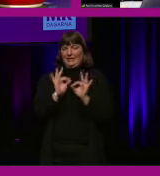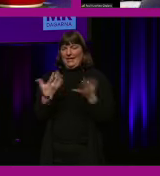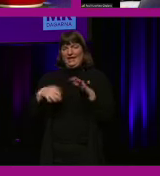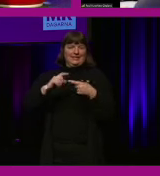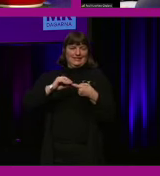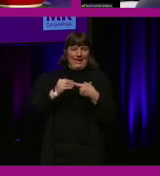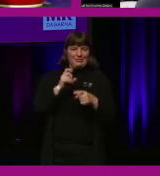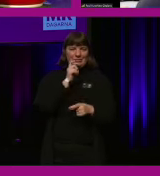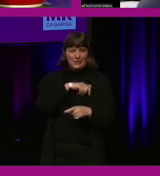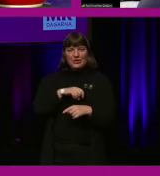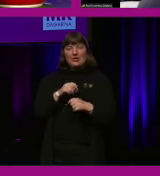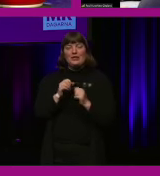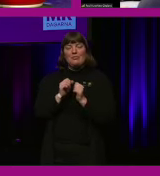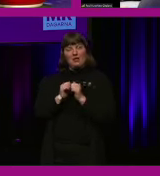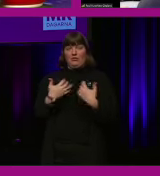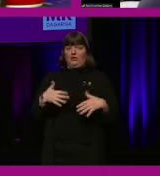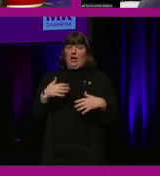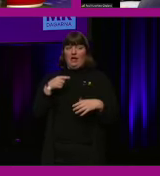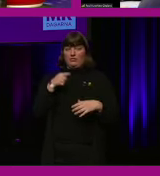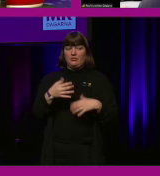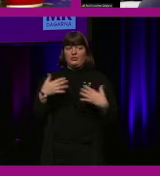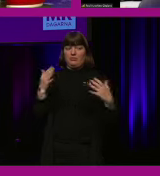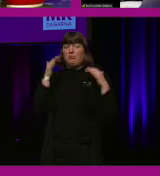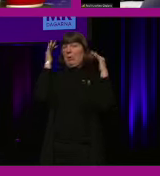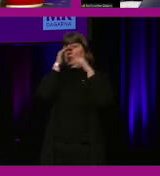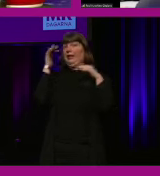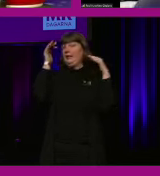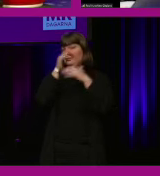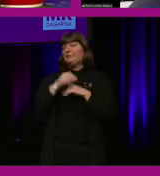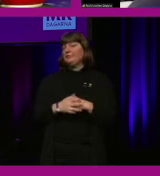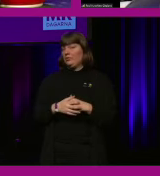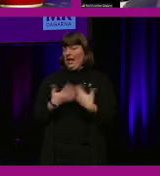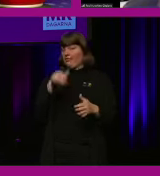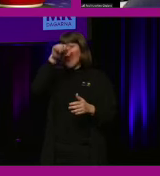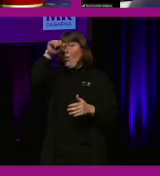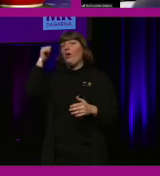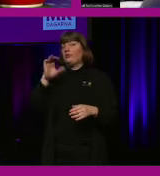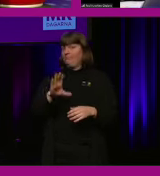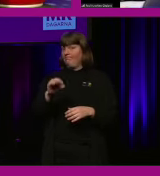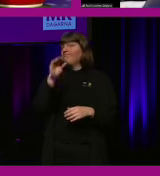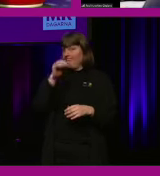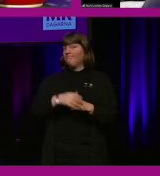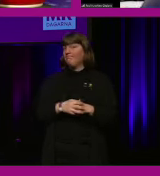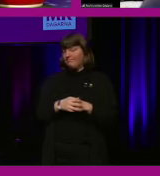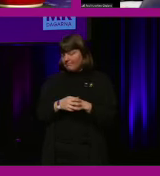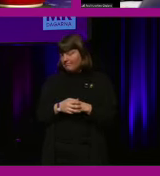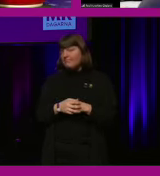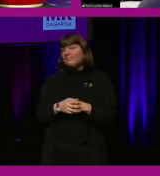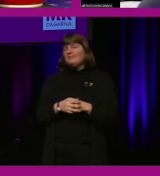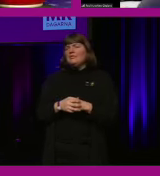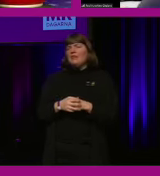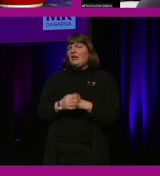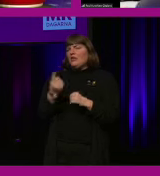But this is a real conundrum, and I accept it. It is very difficult. Another remark you